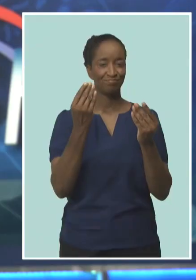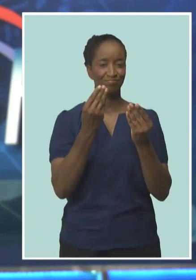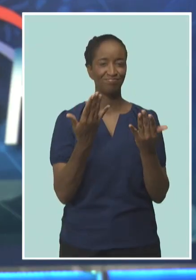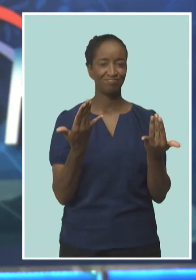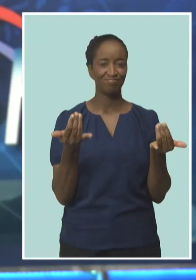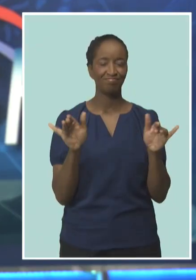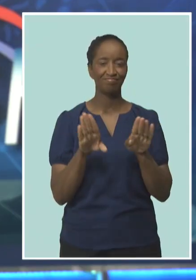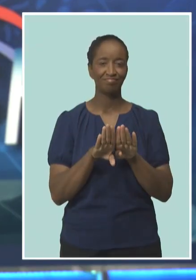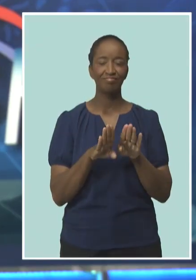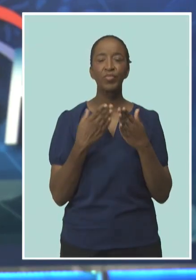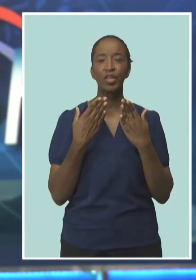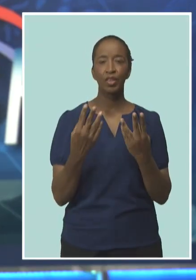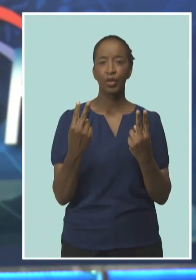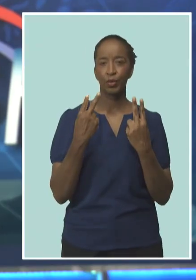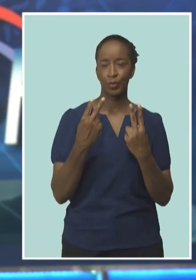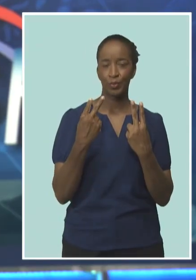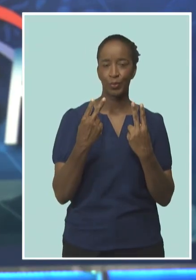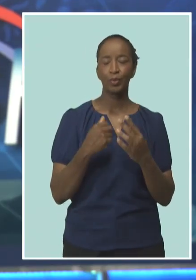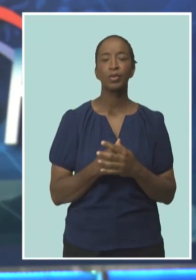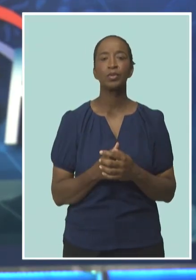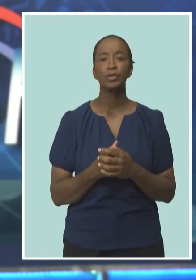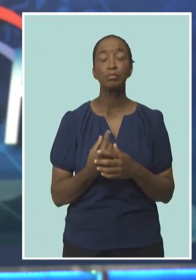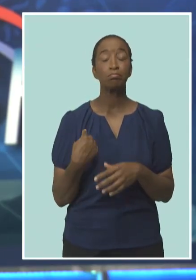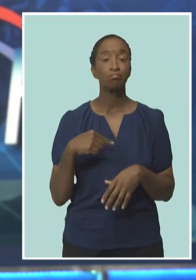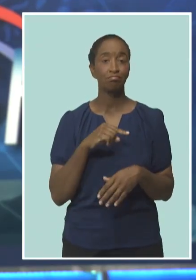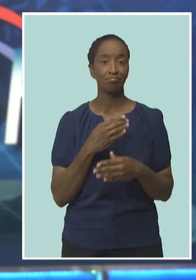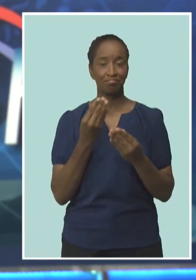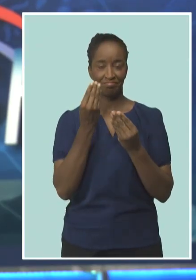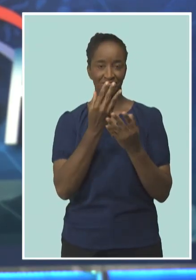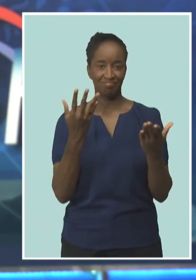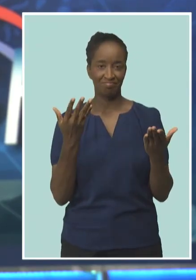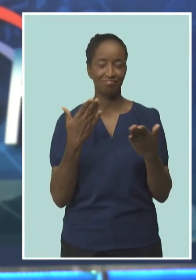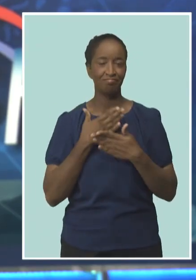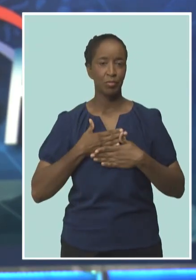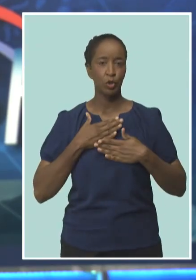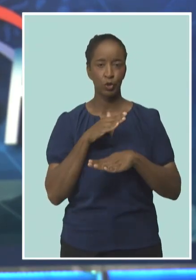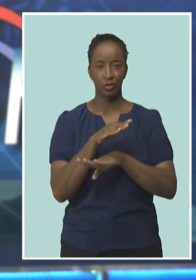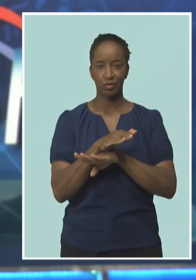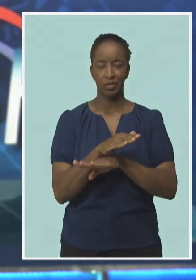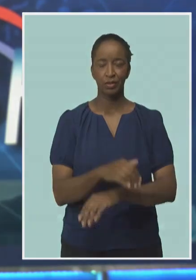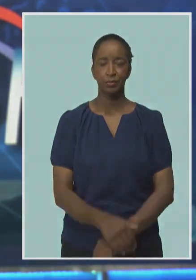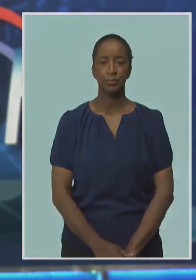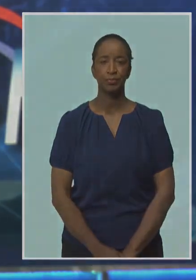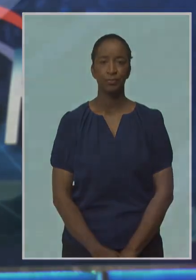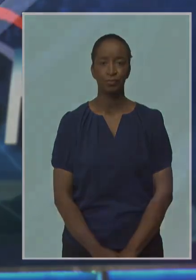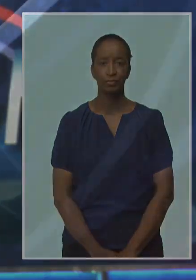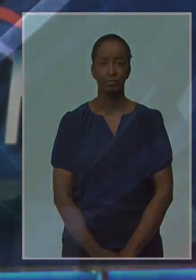Thank you so much for spending the time with us. On behalf of the entire crew, do enjoy the rest of your evening.